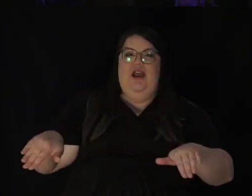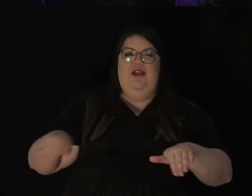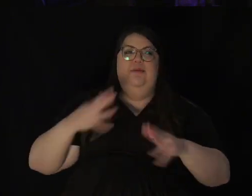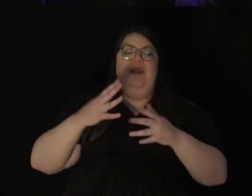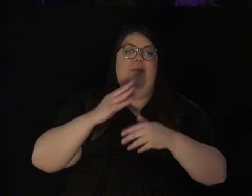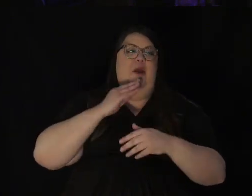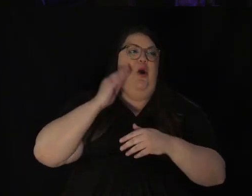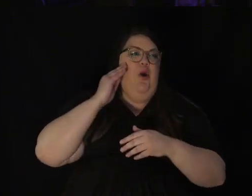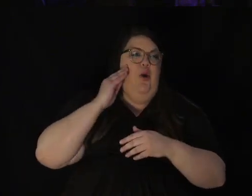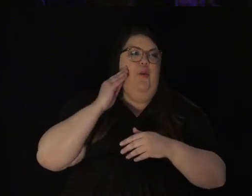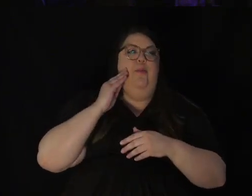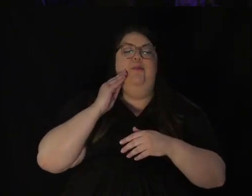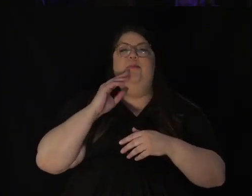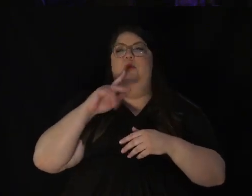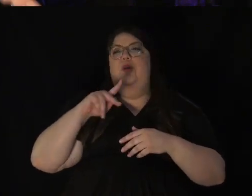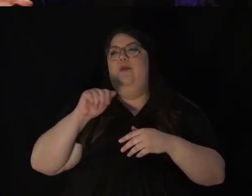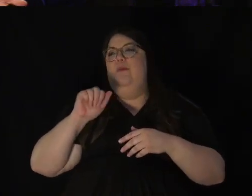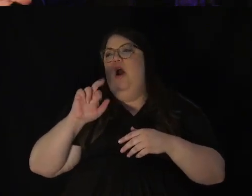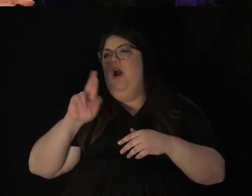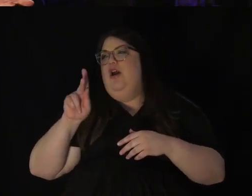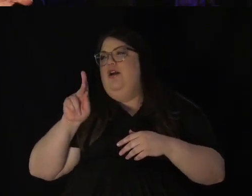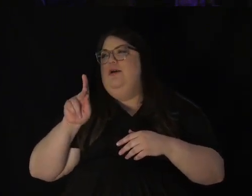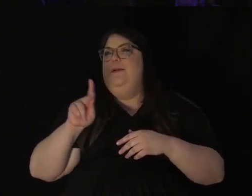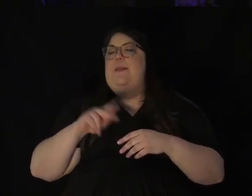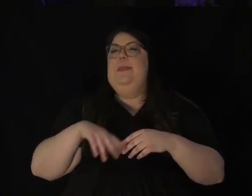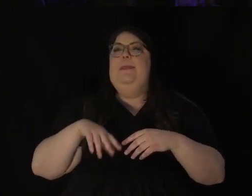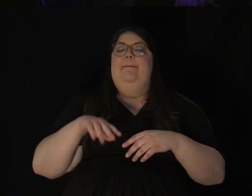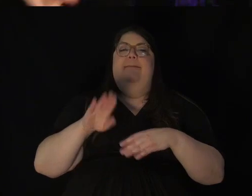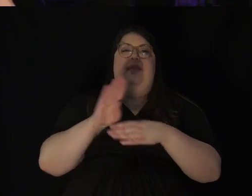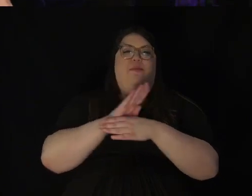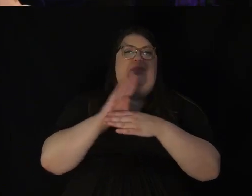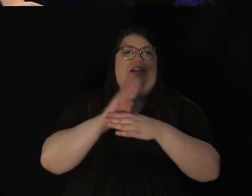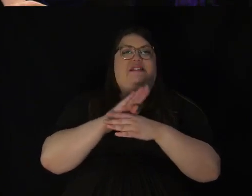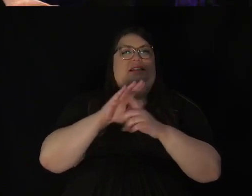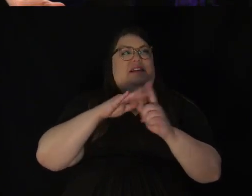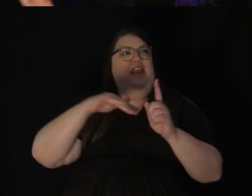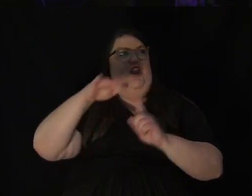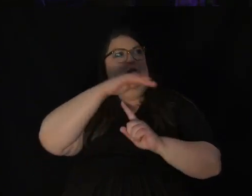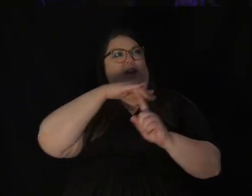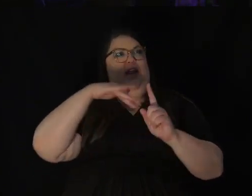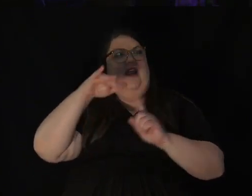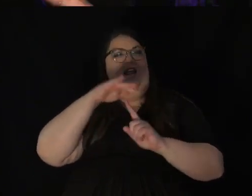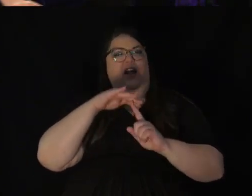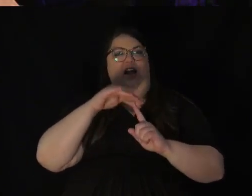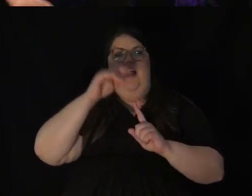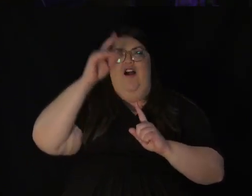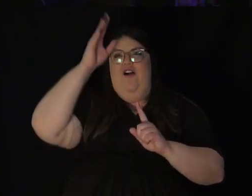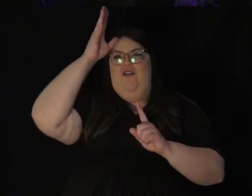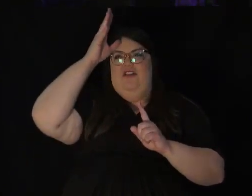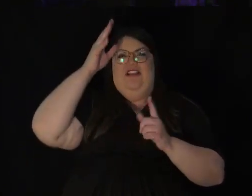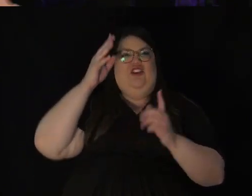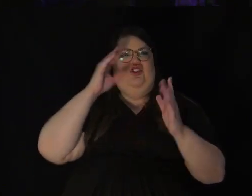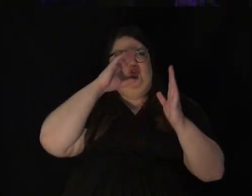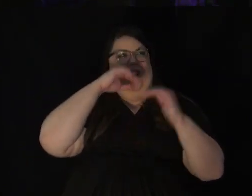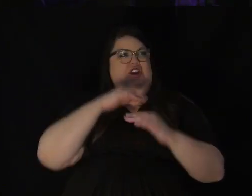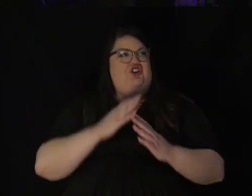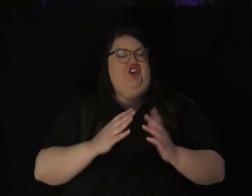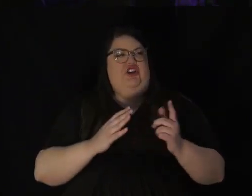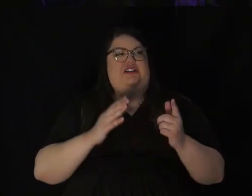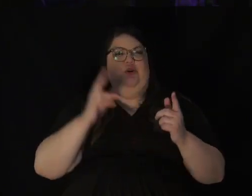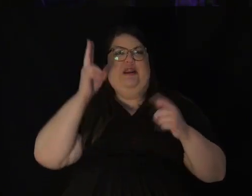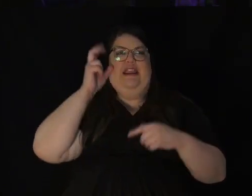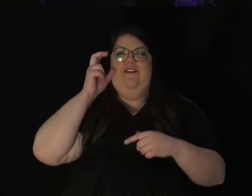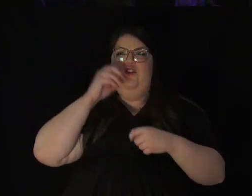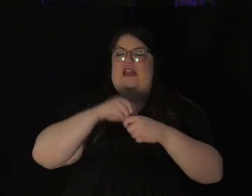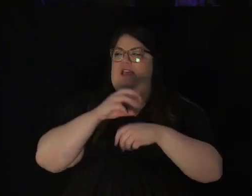the home or at the park or in a busy city or around a busy area, around strangers, amongst the evil in